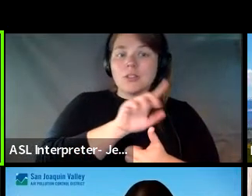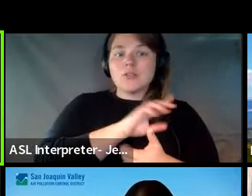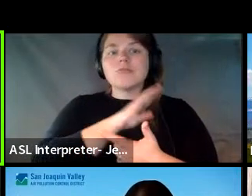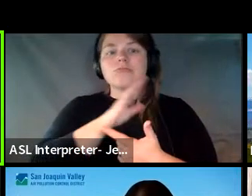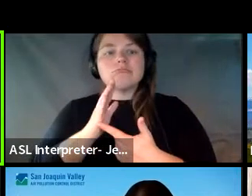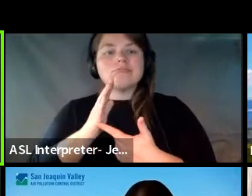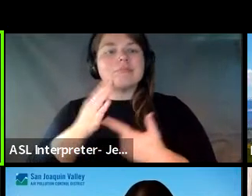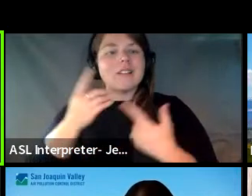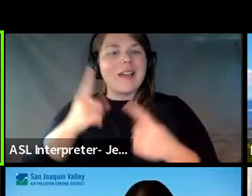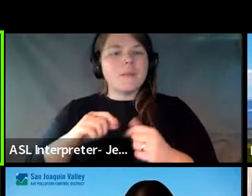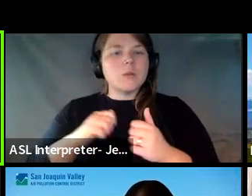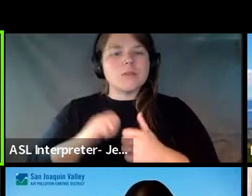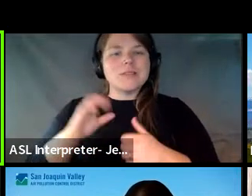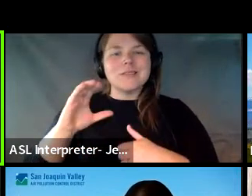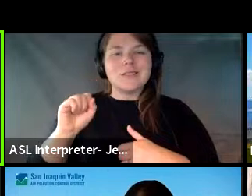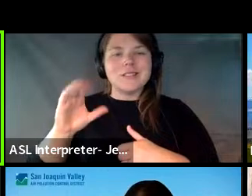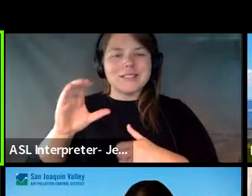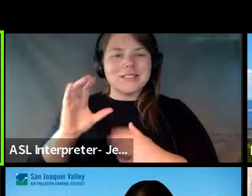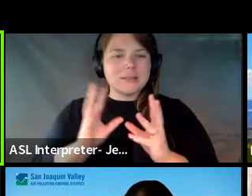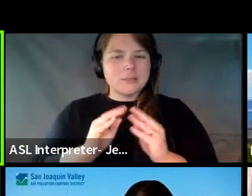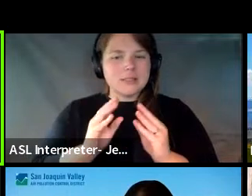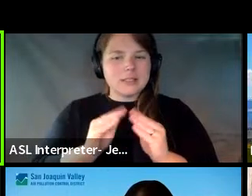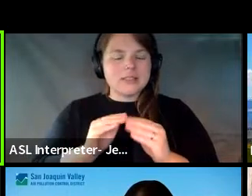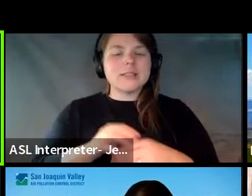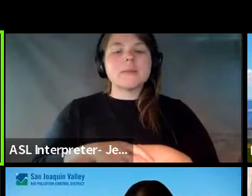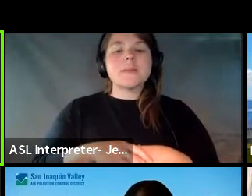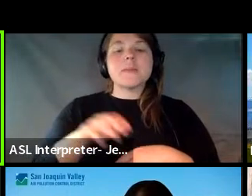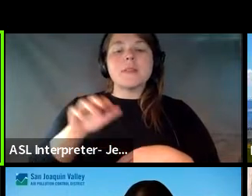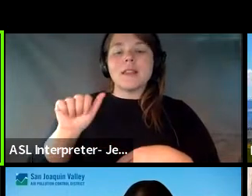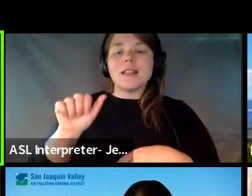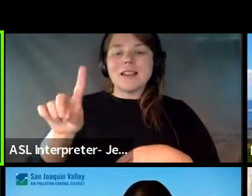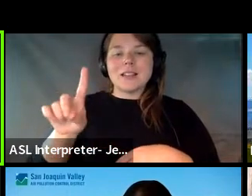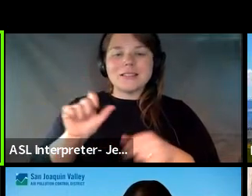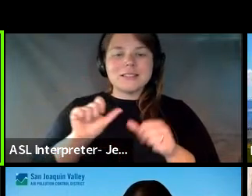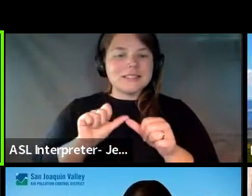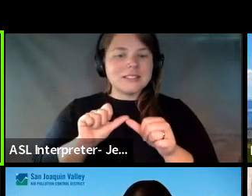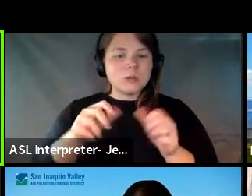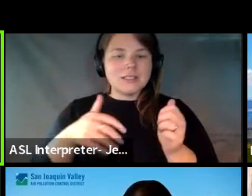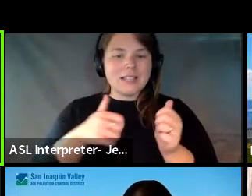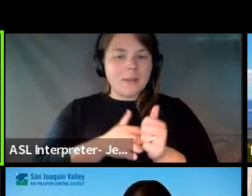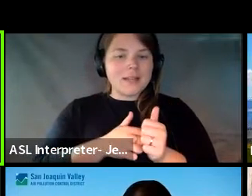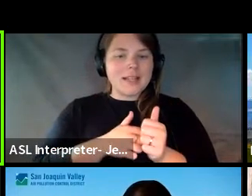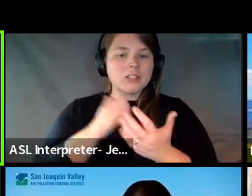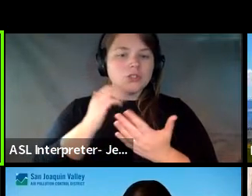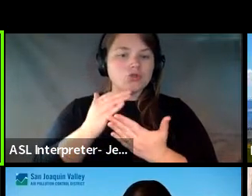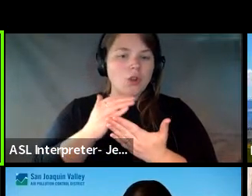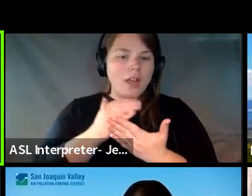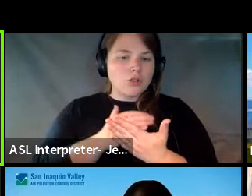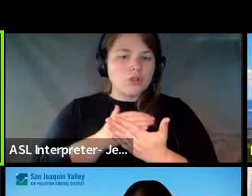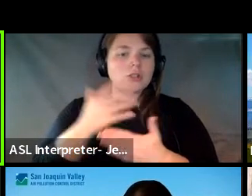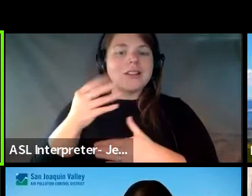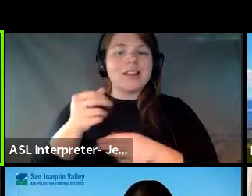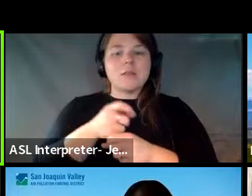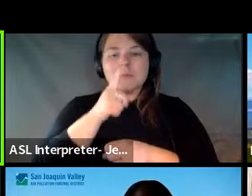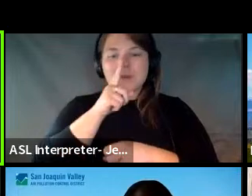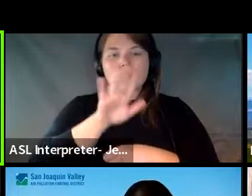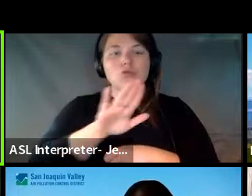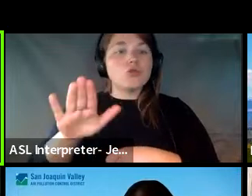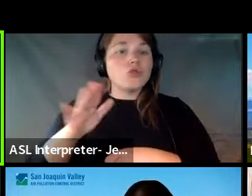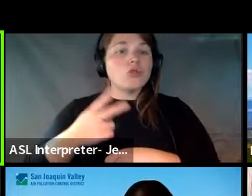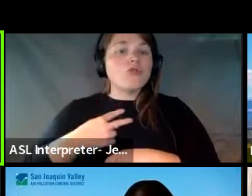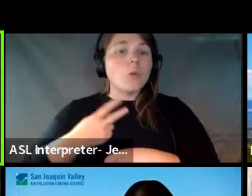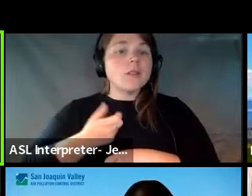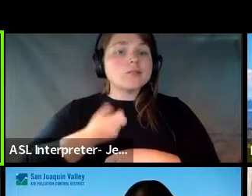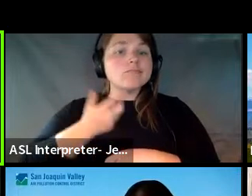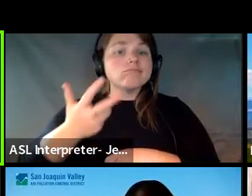CSC meetings. So the Air District continuously updates this tracker and ensures that your voices are heard and progress